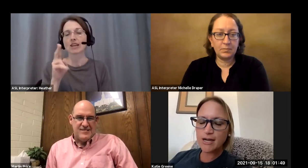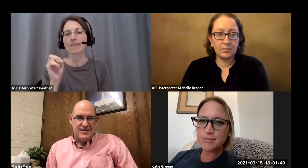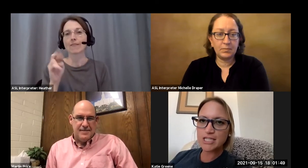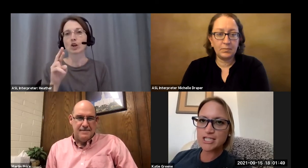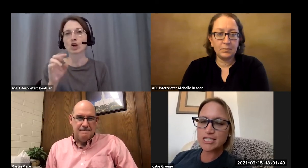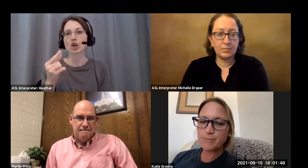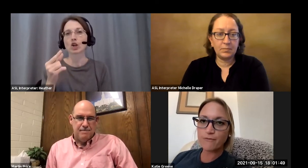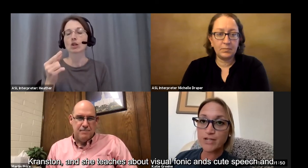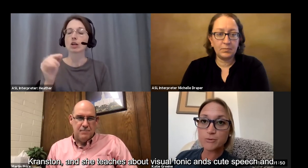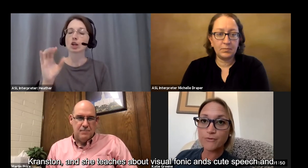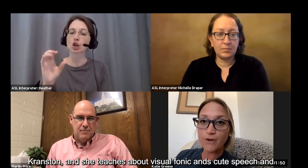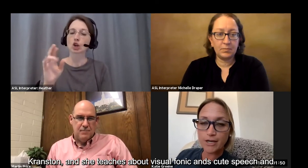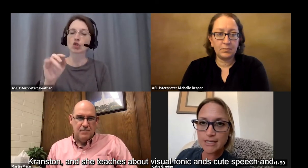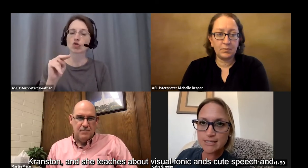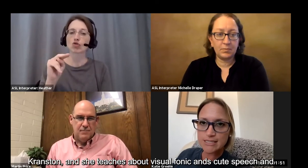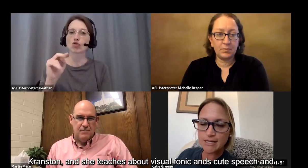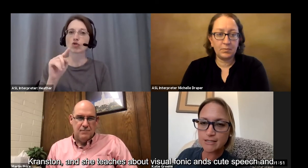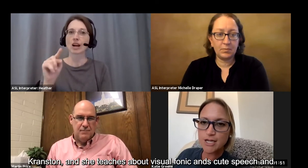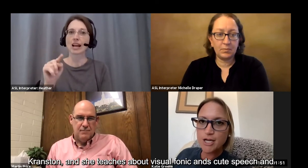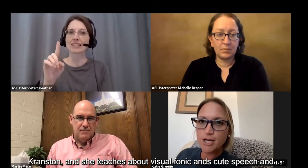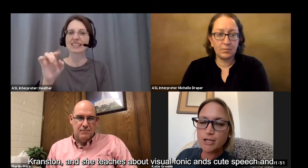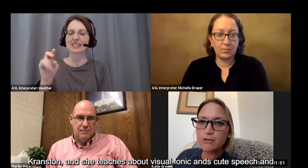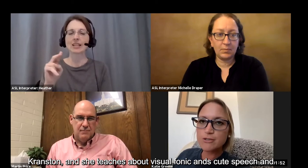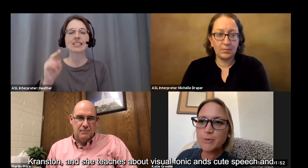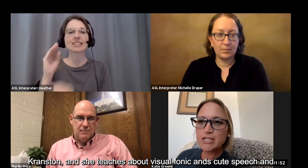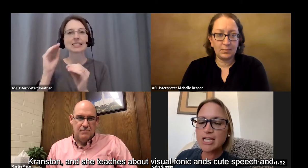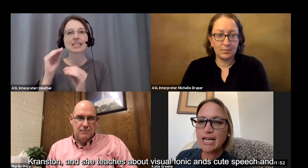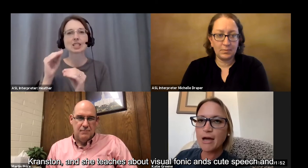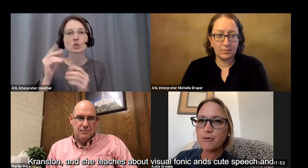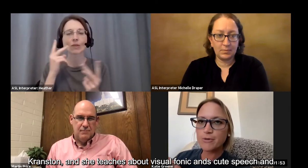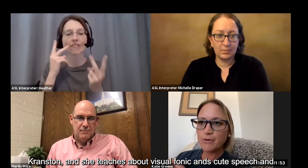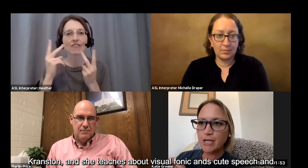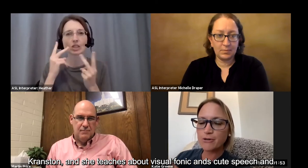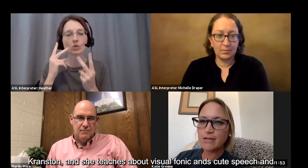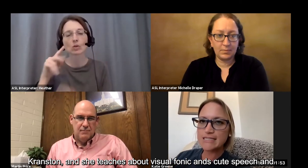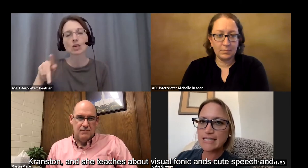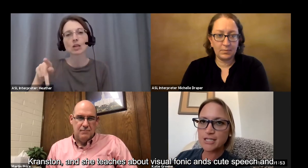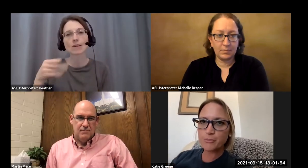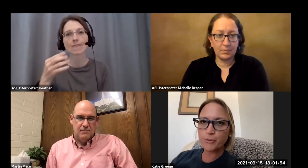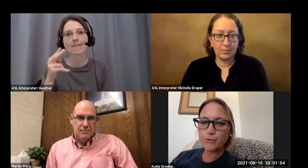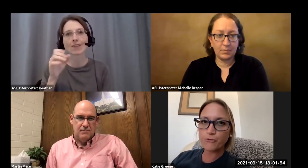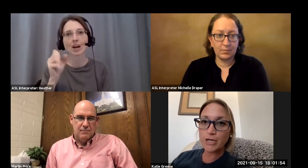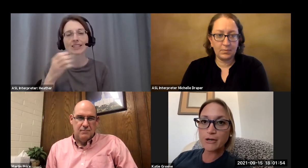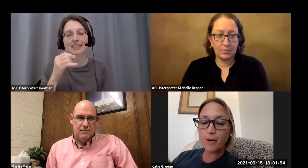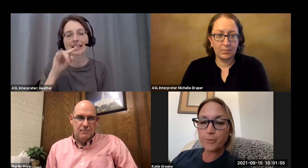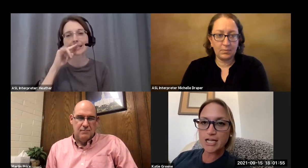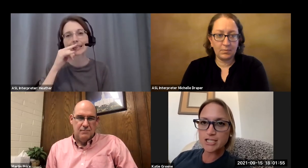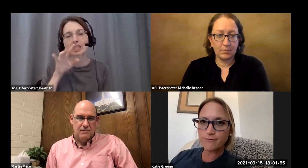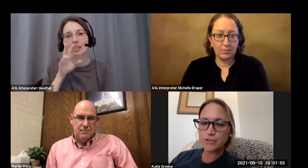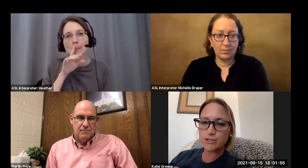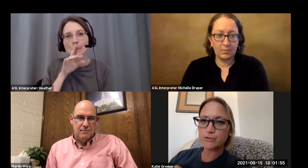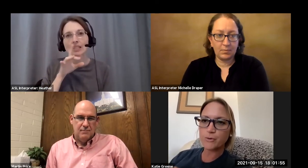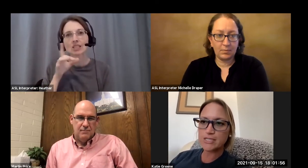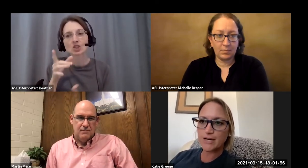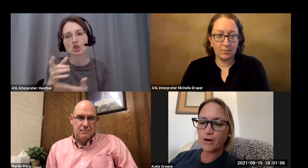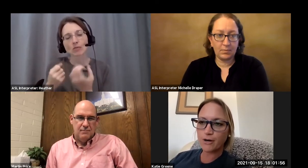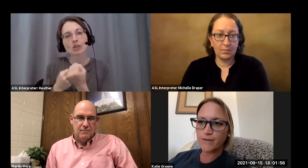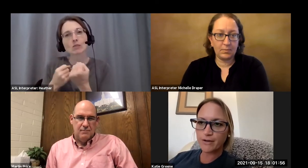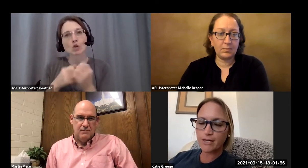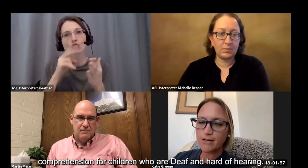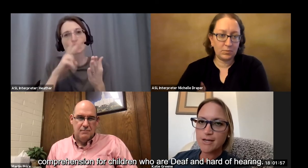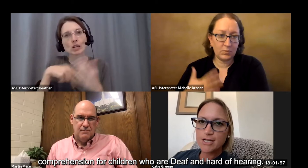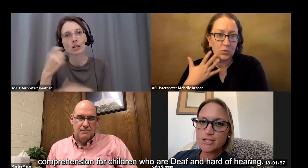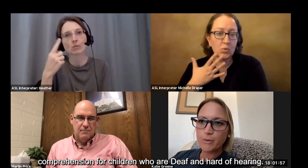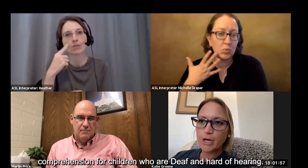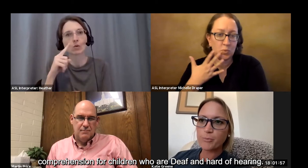she teaches about visual phonics and cute speech and how you can utilize that to improve reading comprehension for children who are deaf or hard of